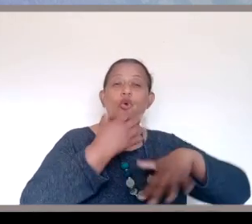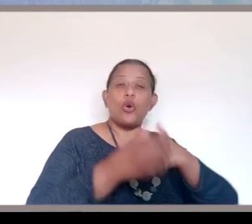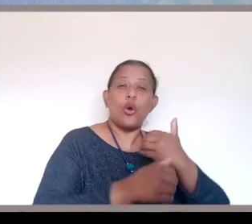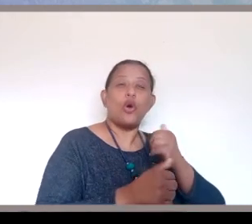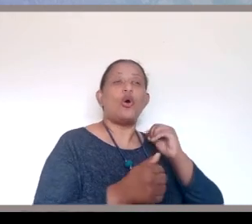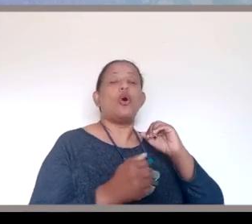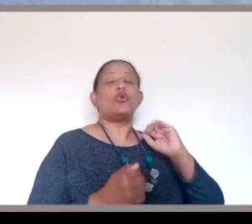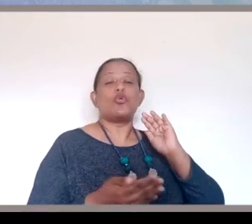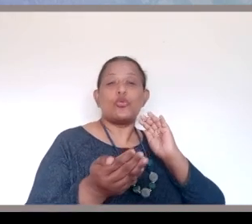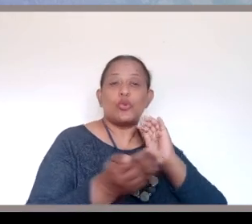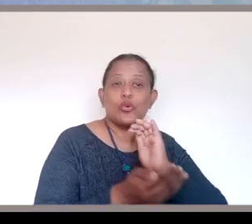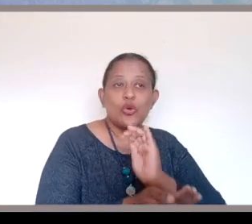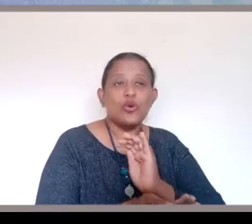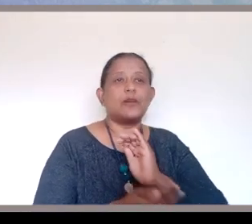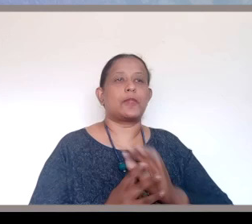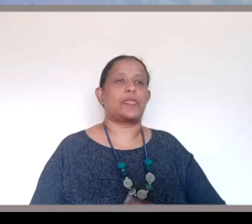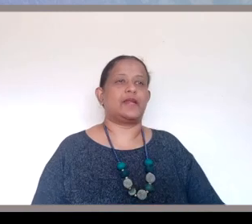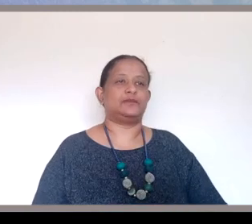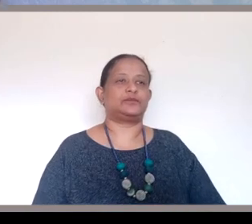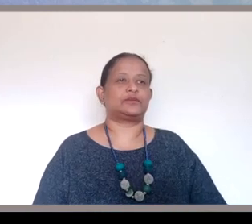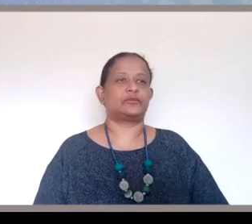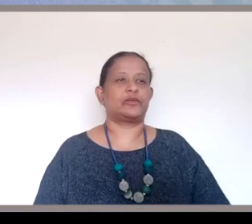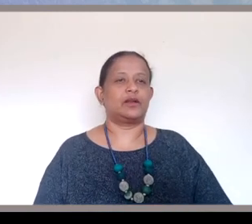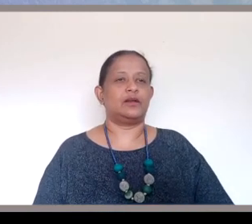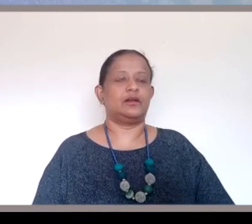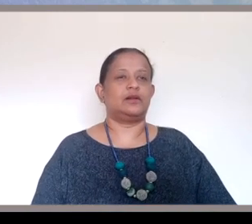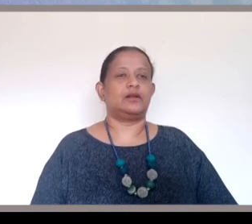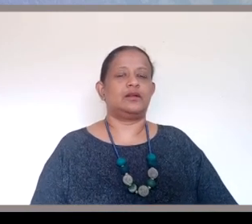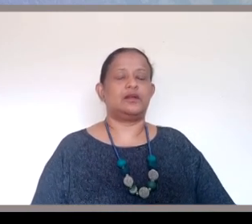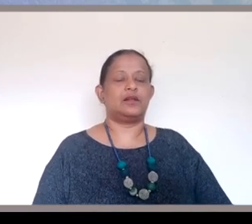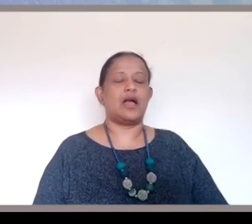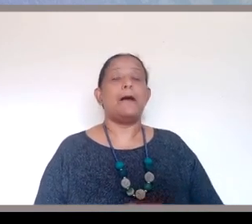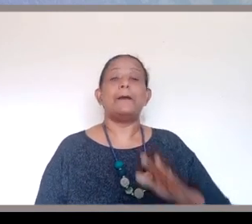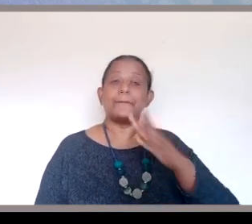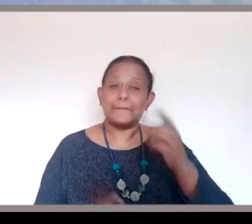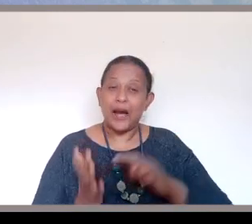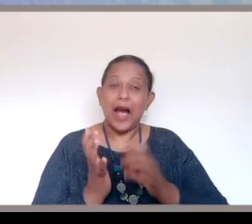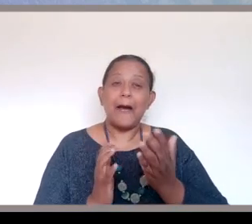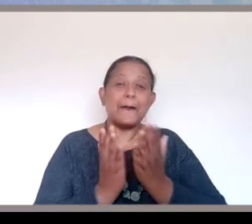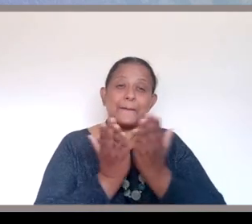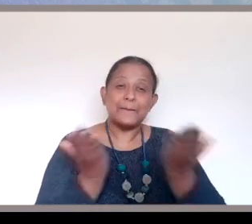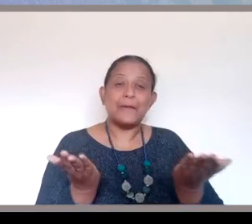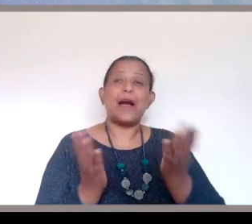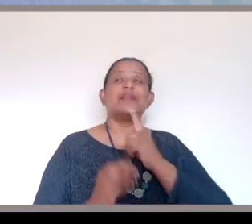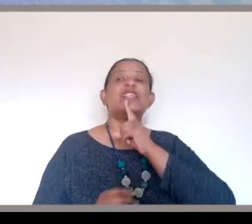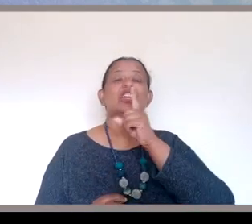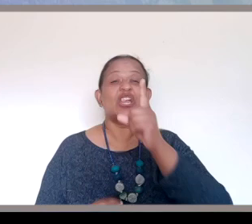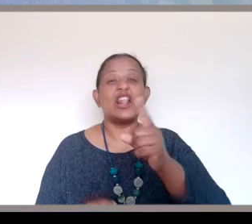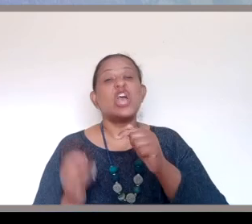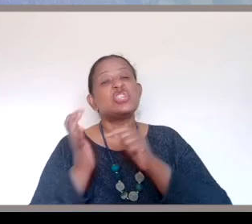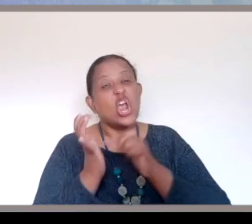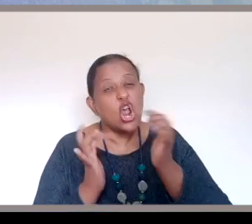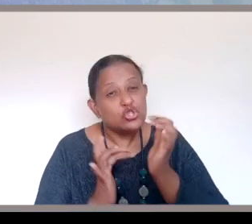fact of life. Reality is all of us are tempted. Even Jesus was tempted. And he faced the